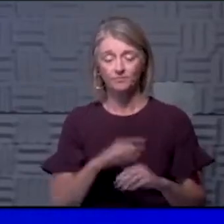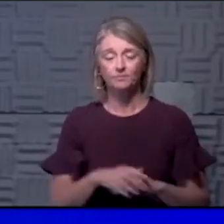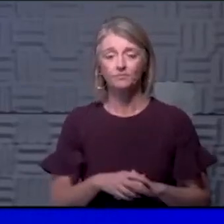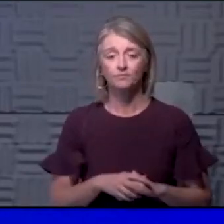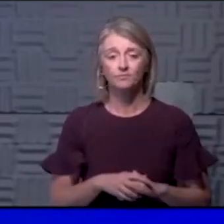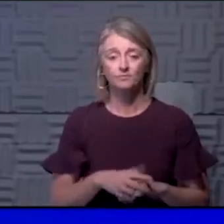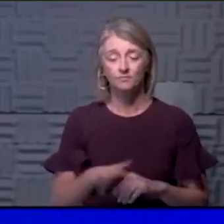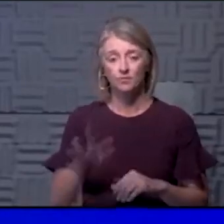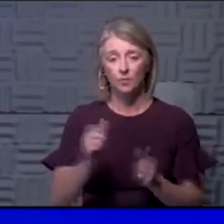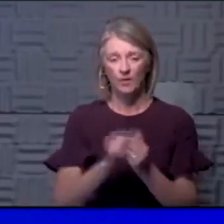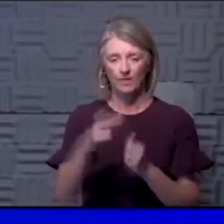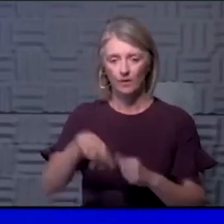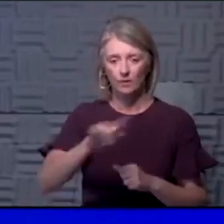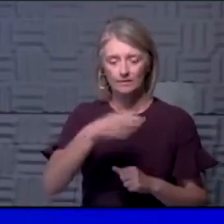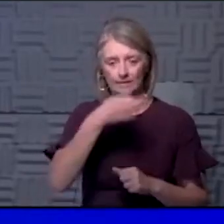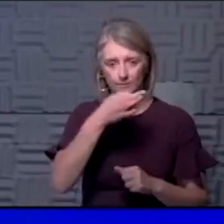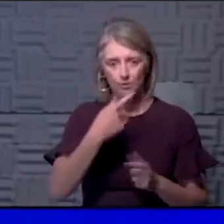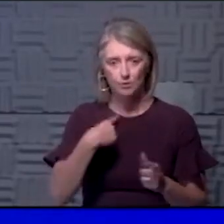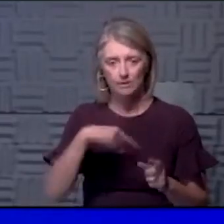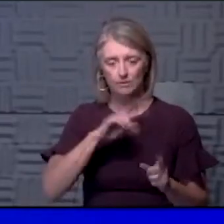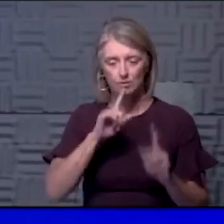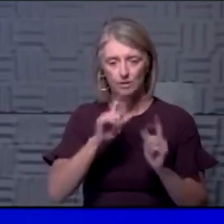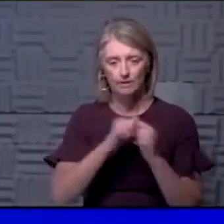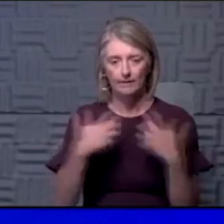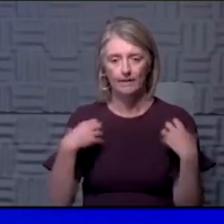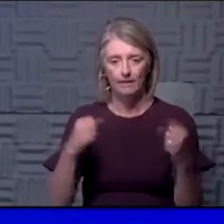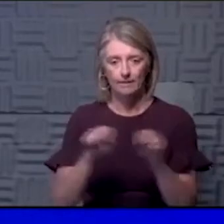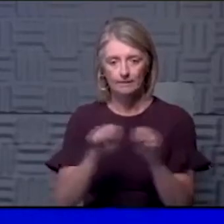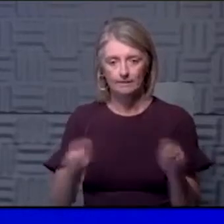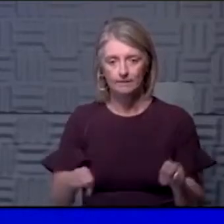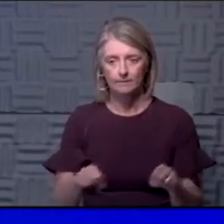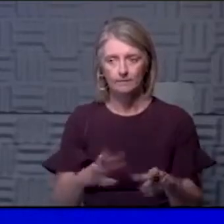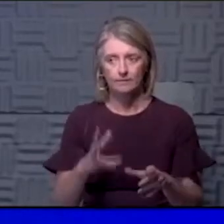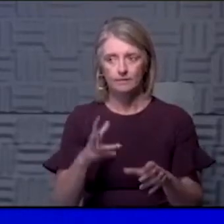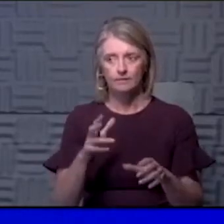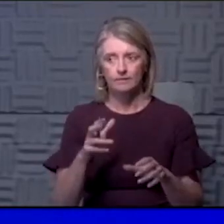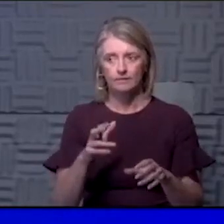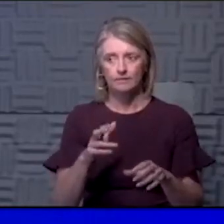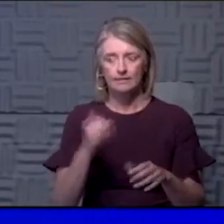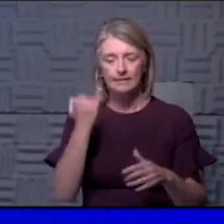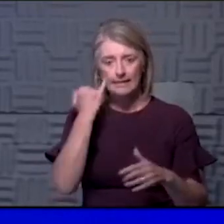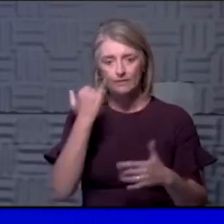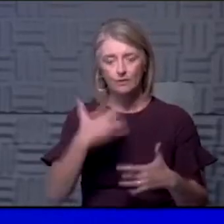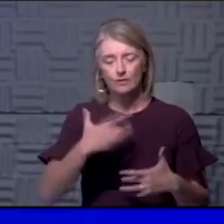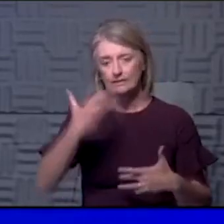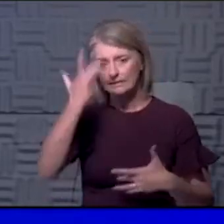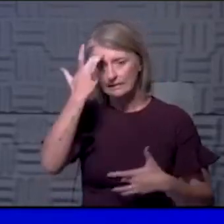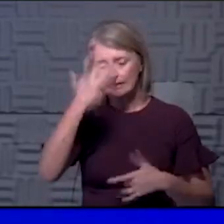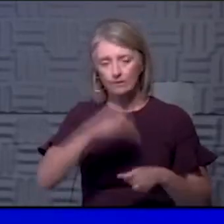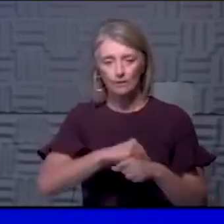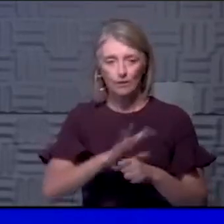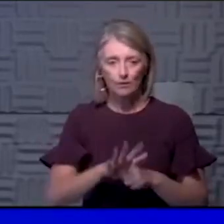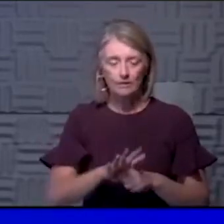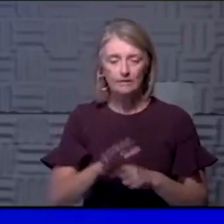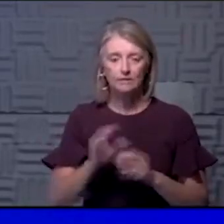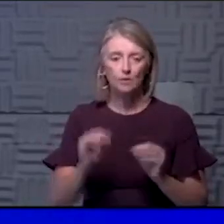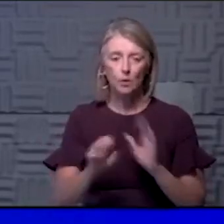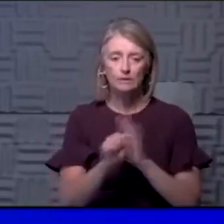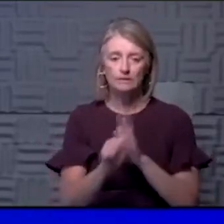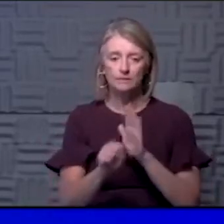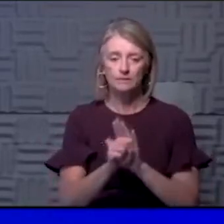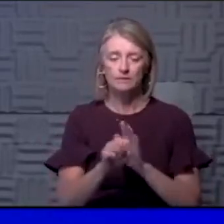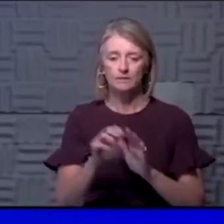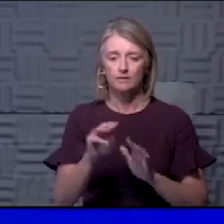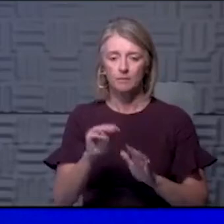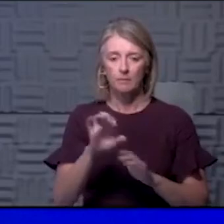experts, Kevin Alt here at the health system, you can still give it with mild disease or no symptoms.